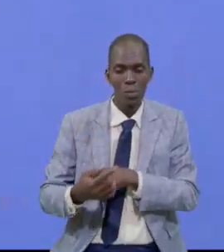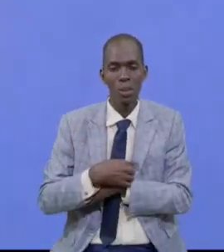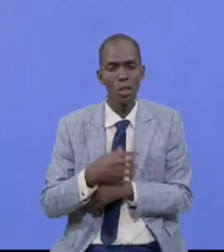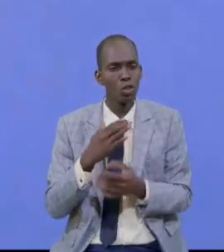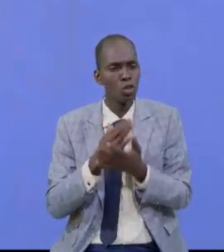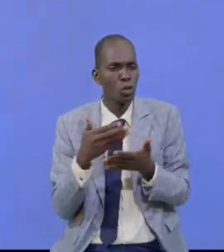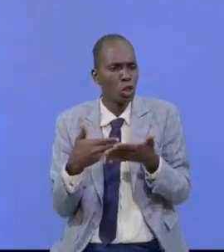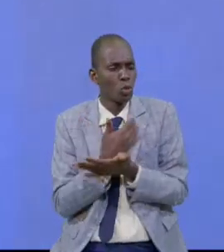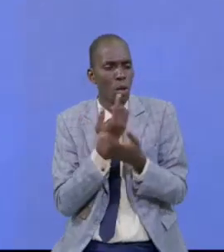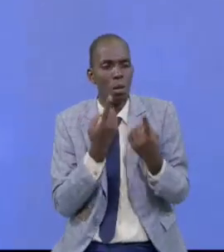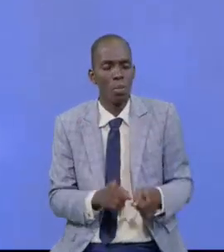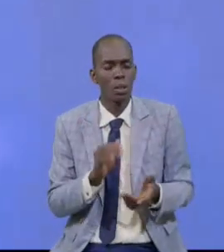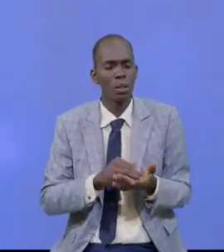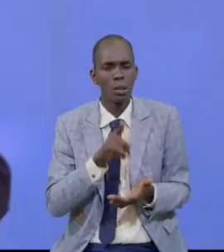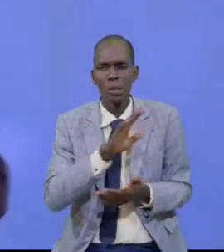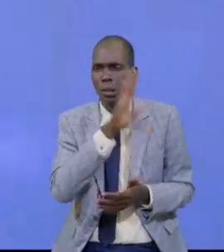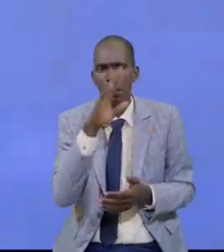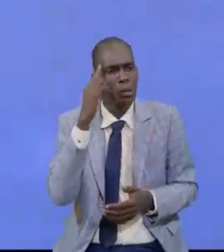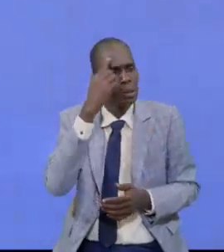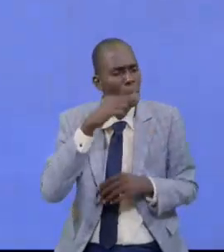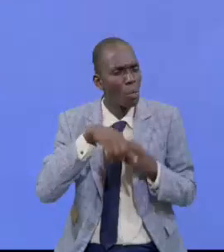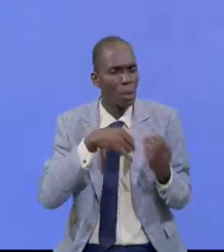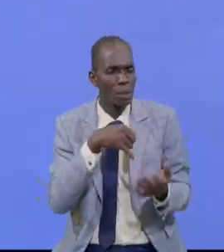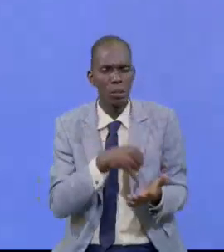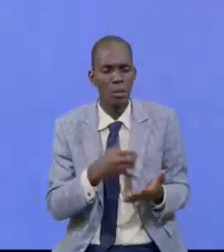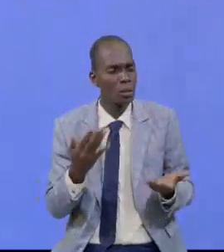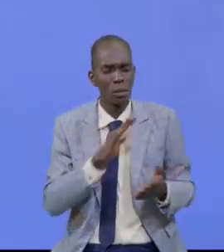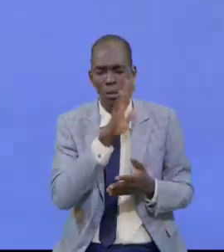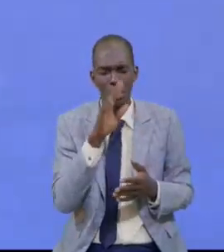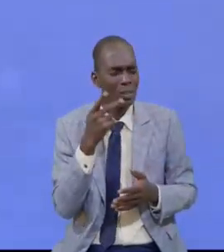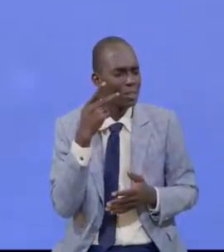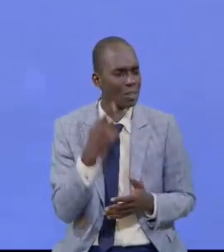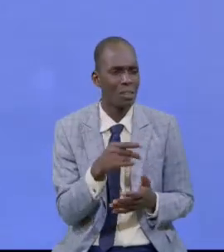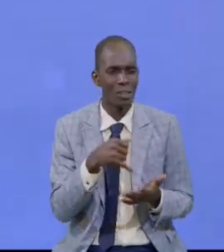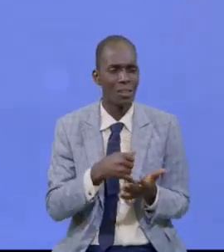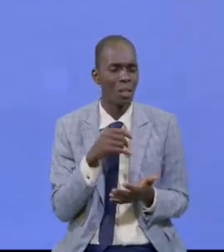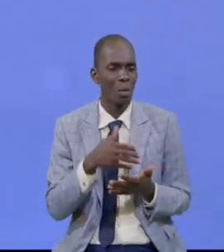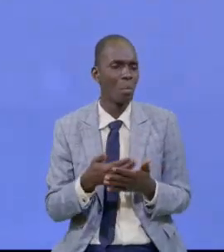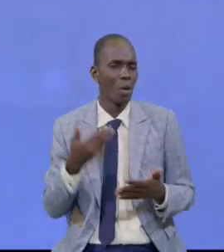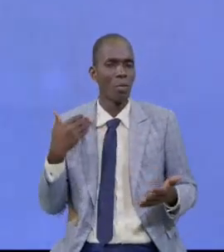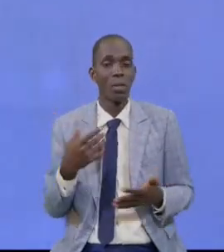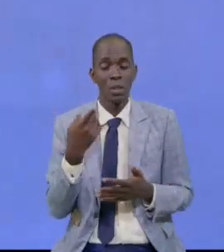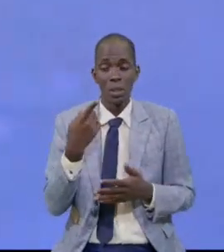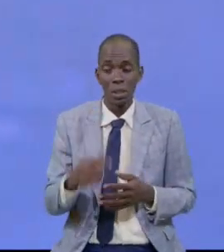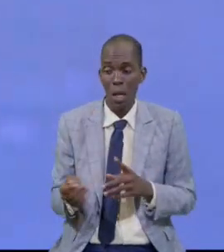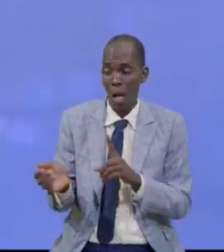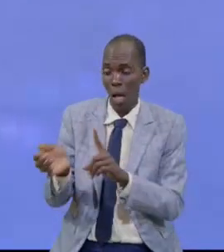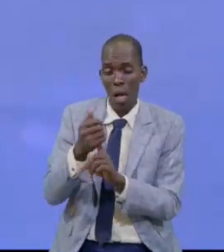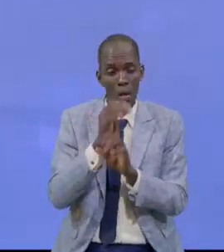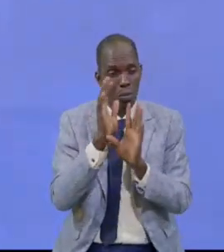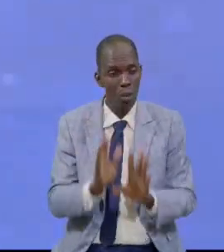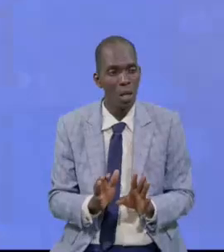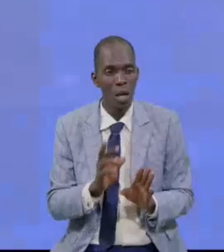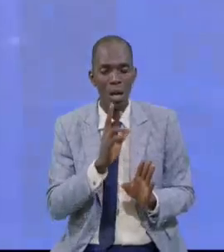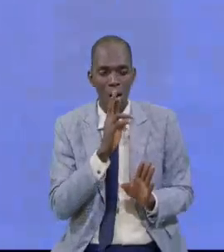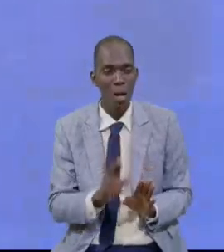never thought of and you've never seen. The captors, they're evolving everything they can do